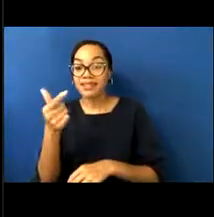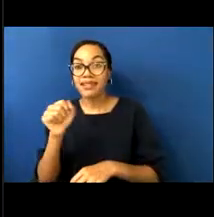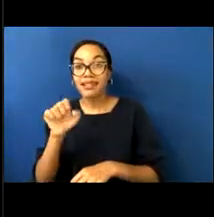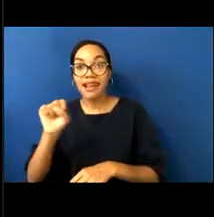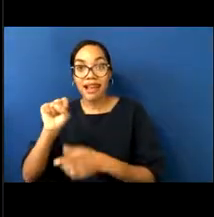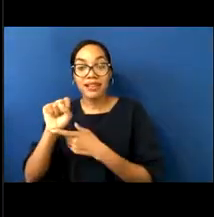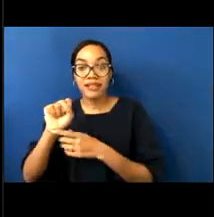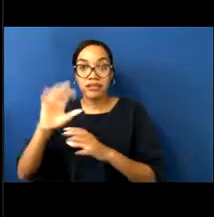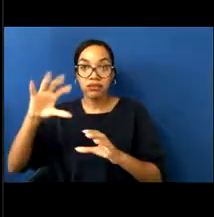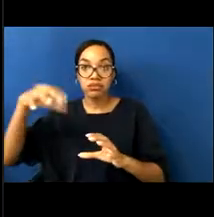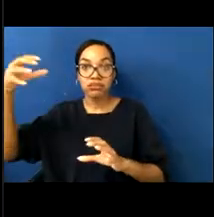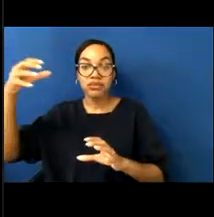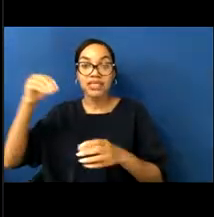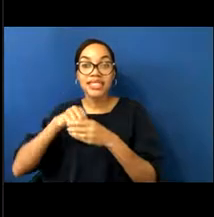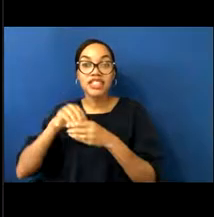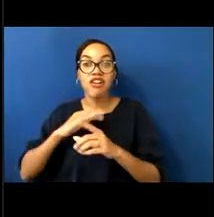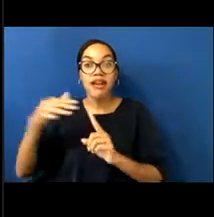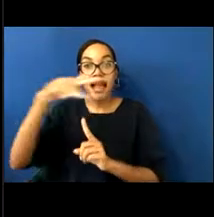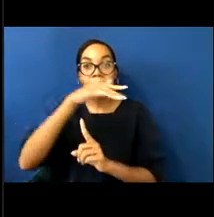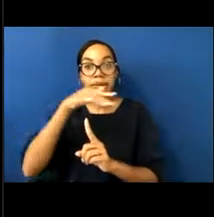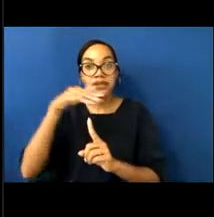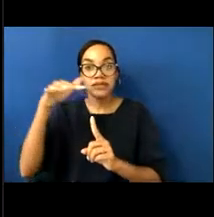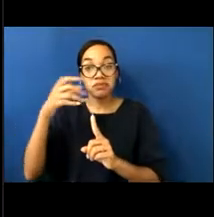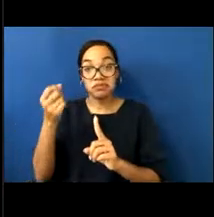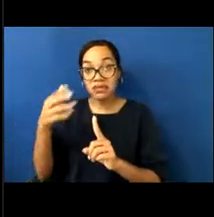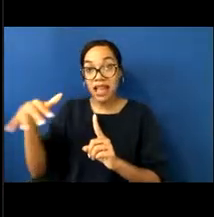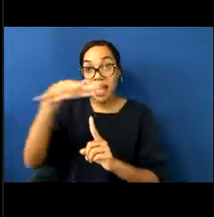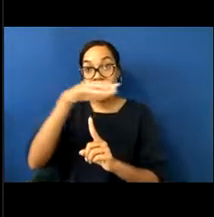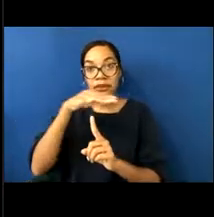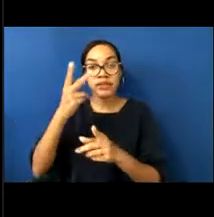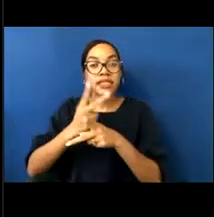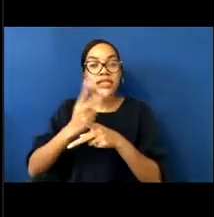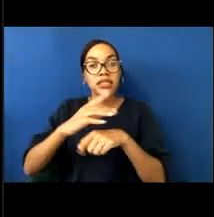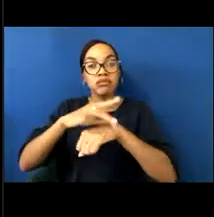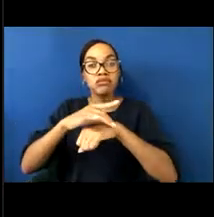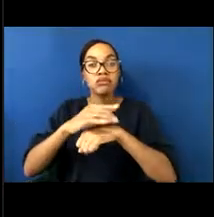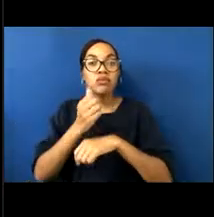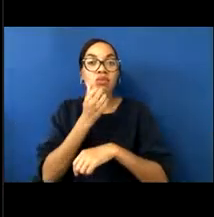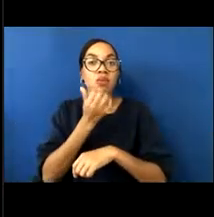atmosphere, the Earth would be very, very cold. So as the sun is